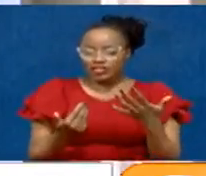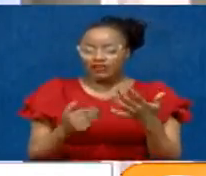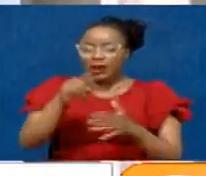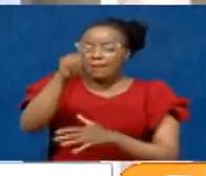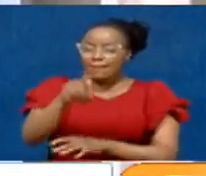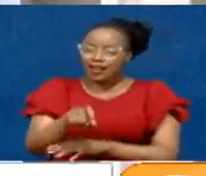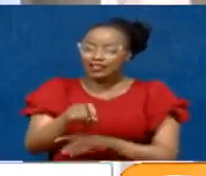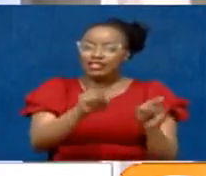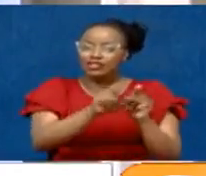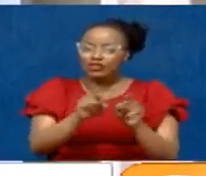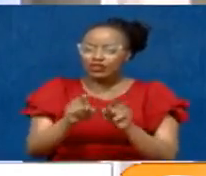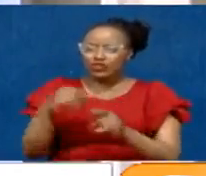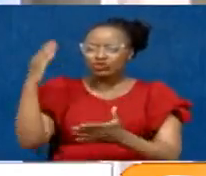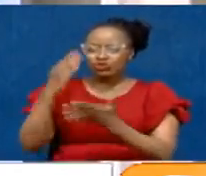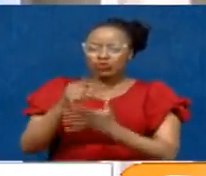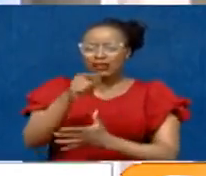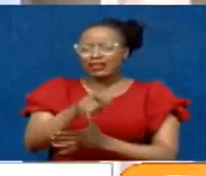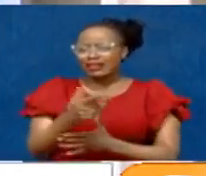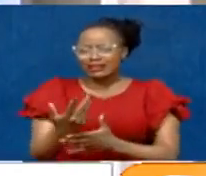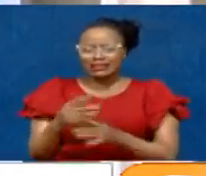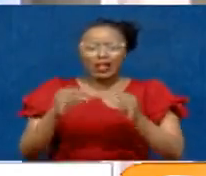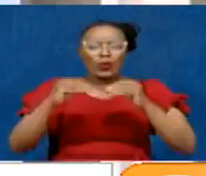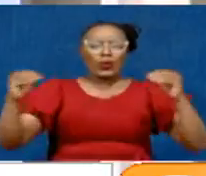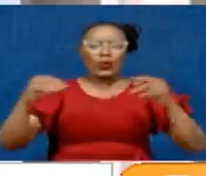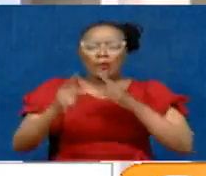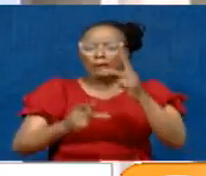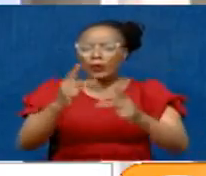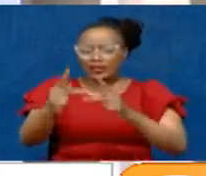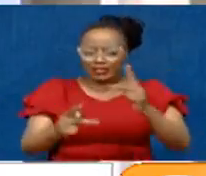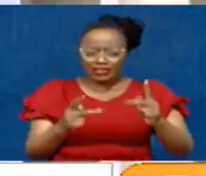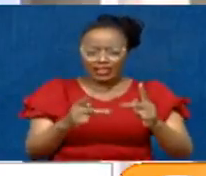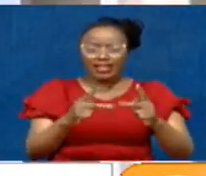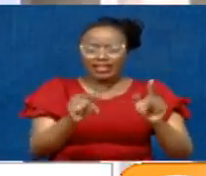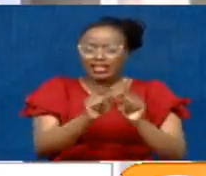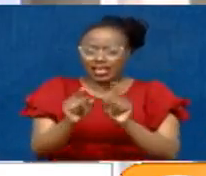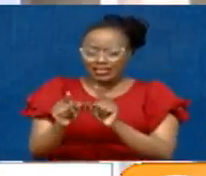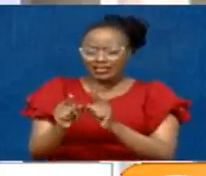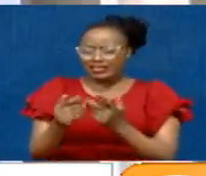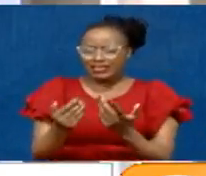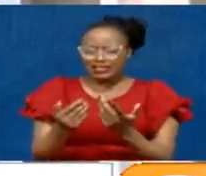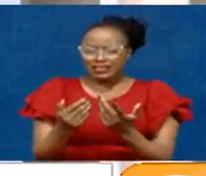we must actually cut this bureaucratic red tape and senseless